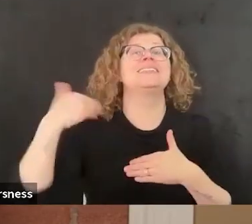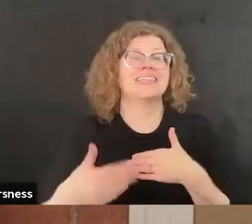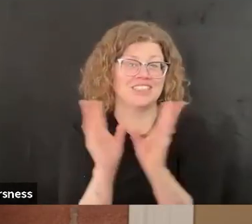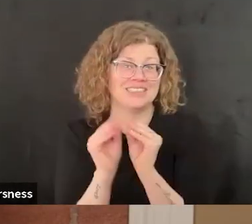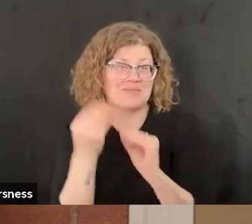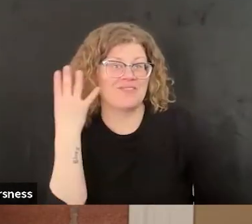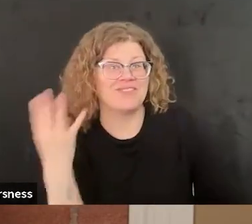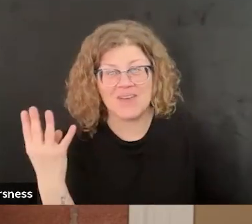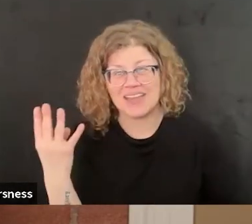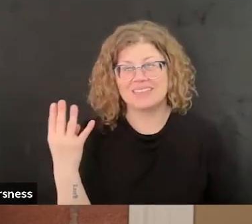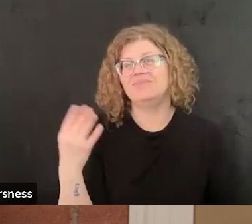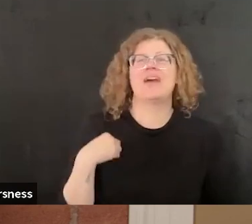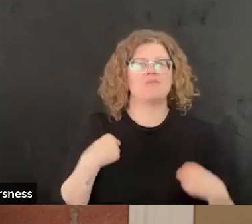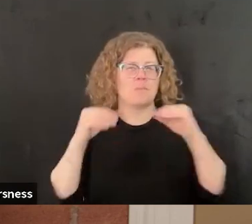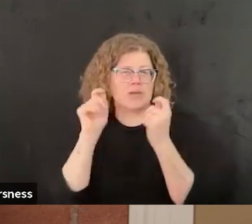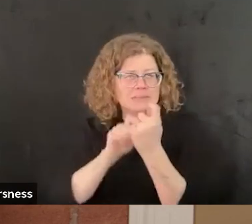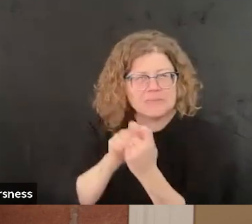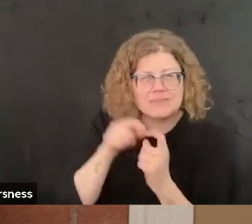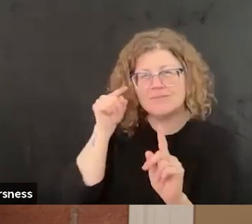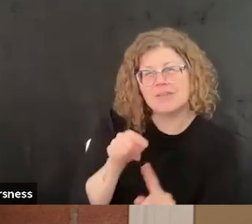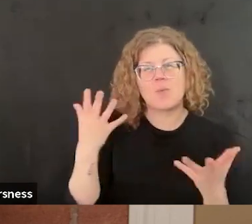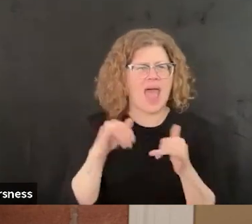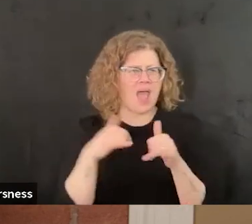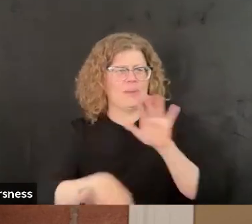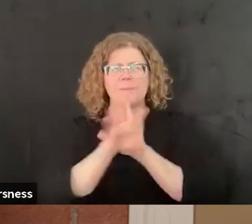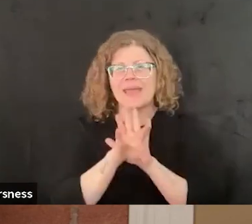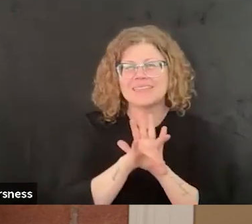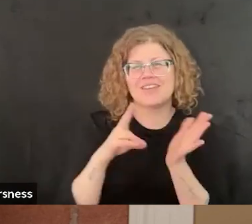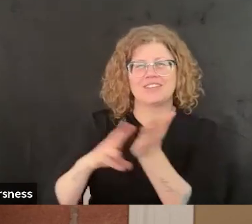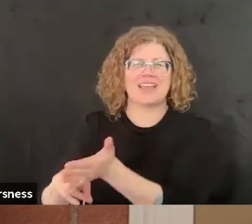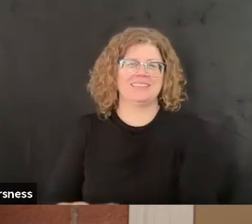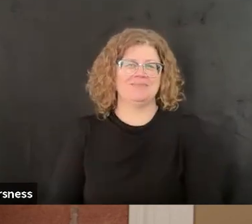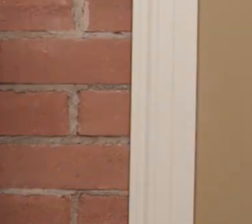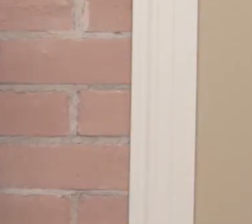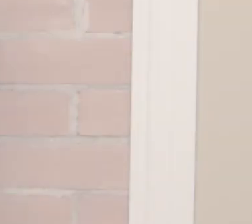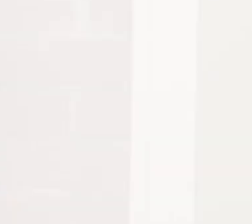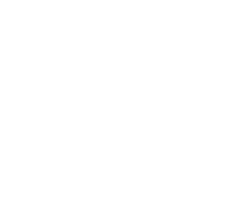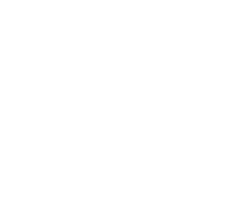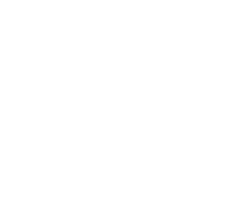session, session 4. We're going to be talking in detail about artist selection and contracting.